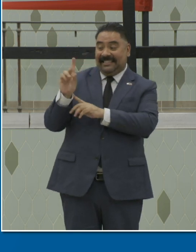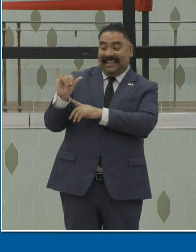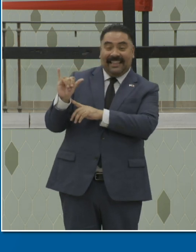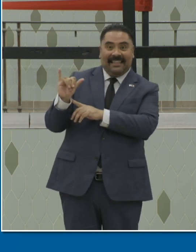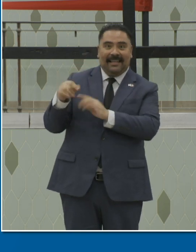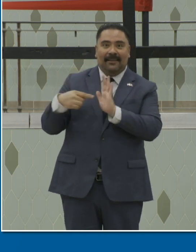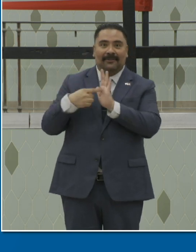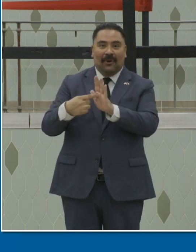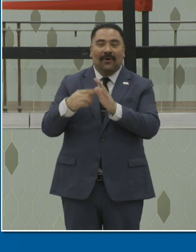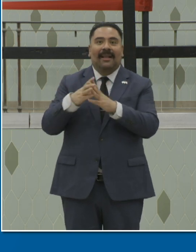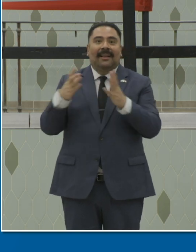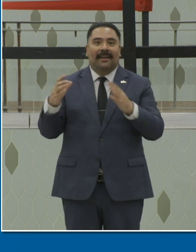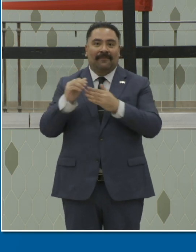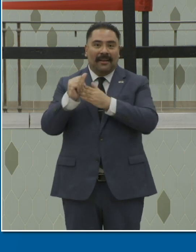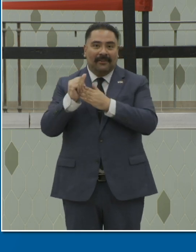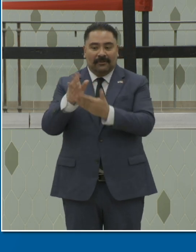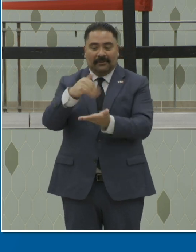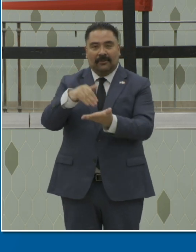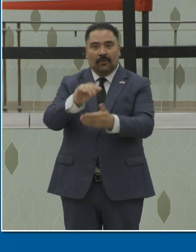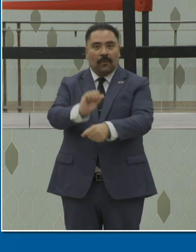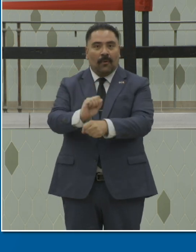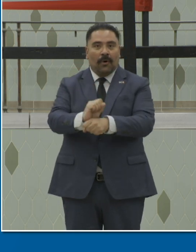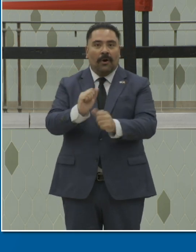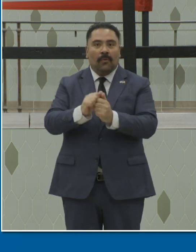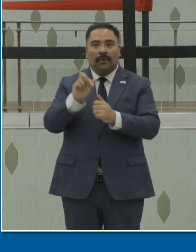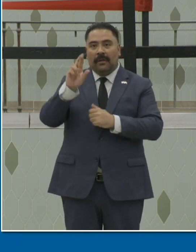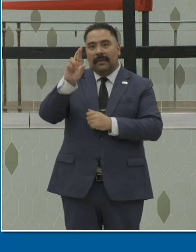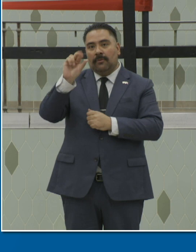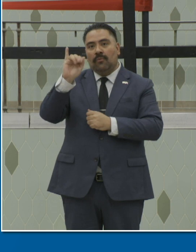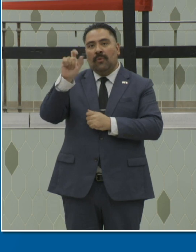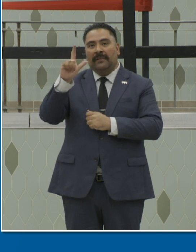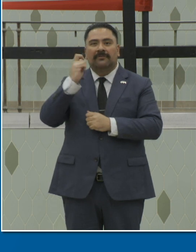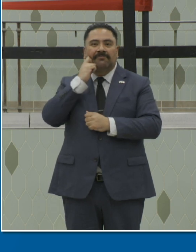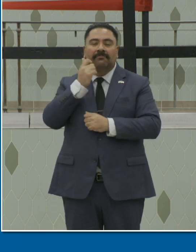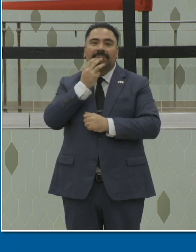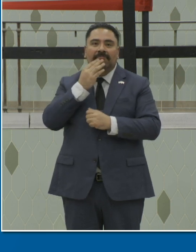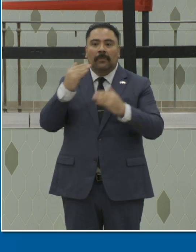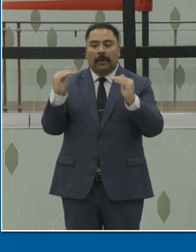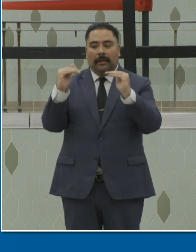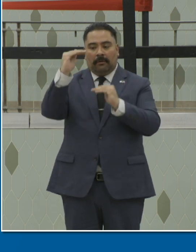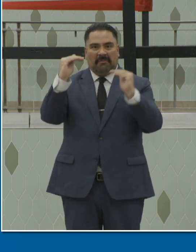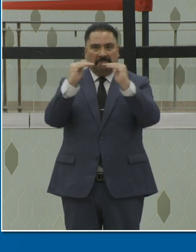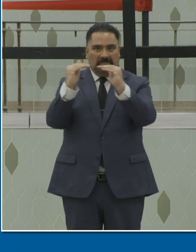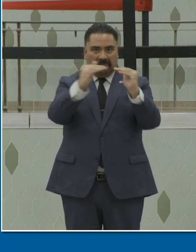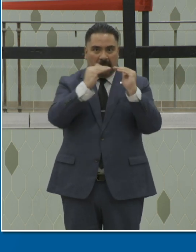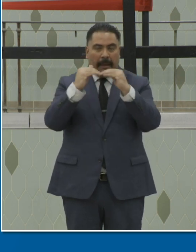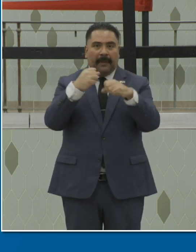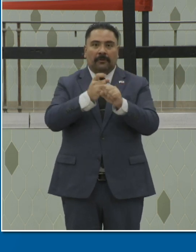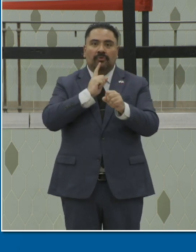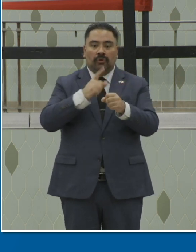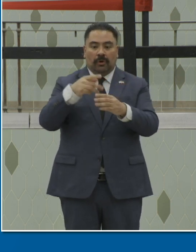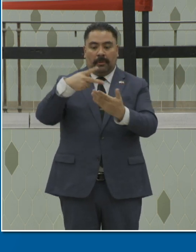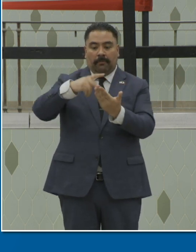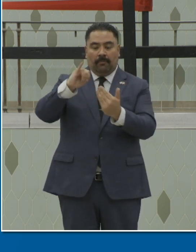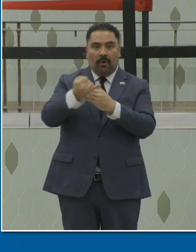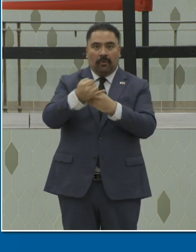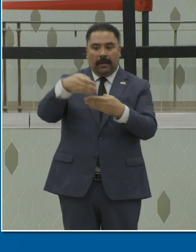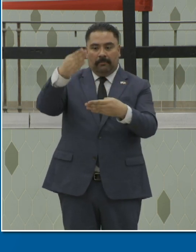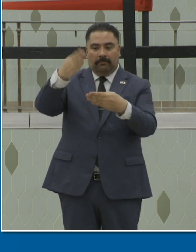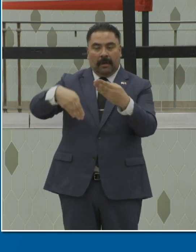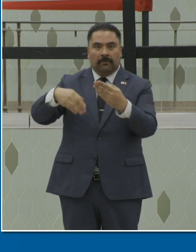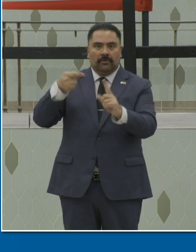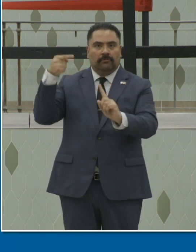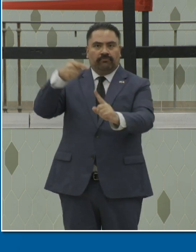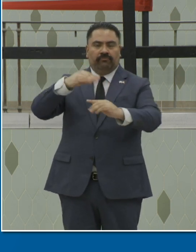an incredible amount of leadership, centering her work around racial equality and making sure that the outcomes of programs reach those who are most